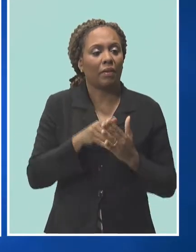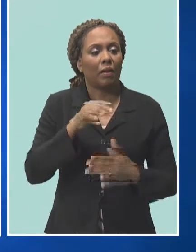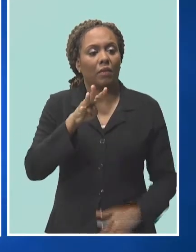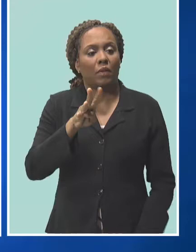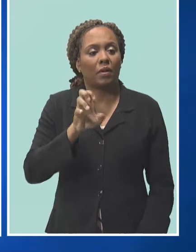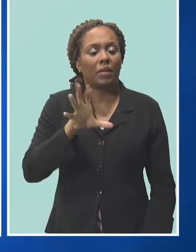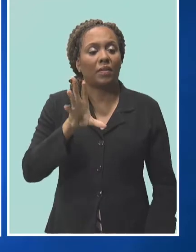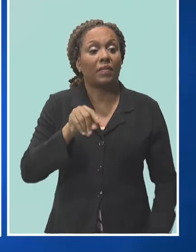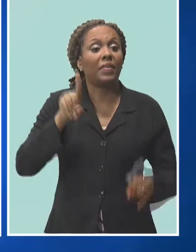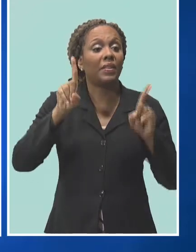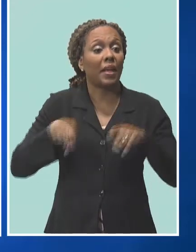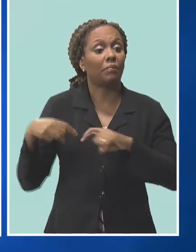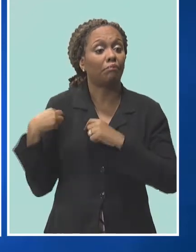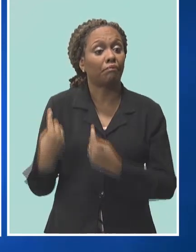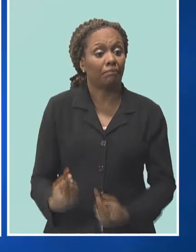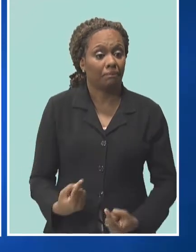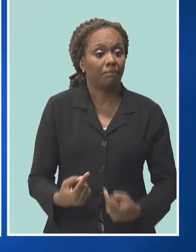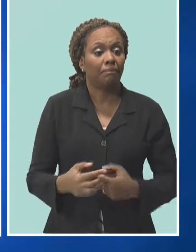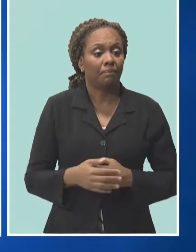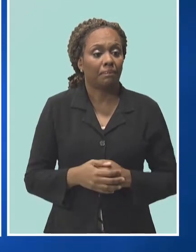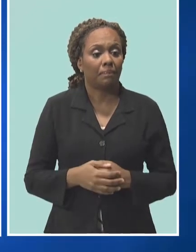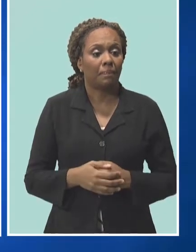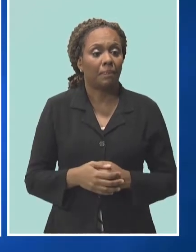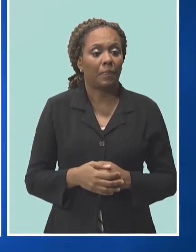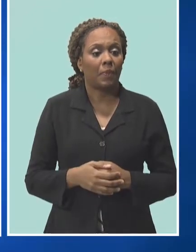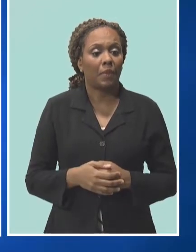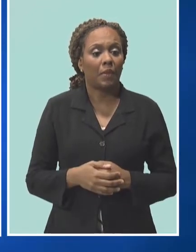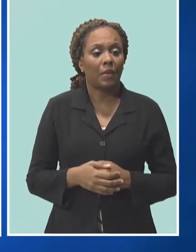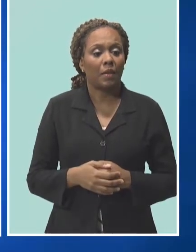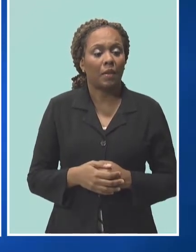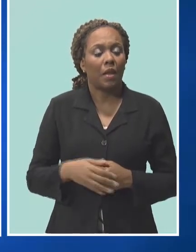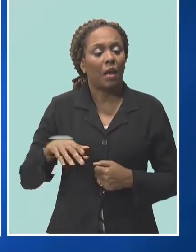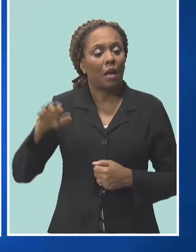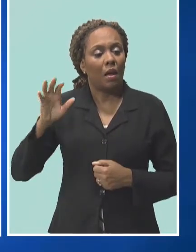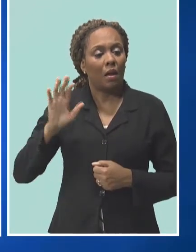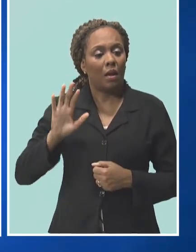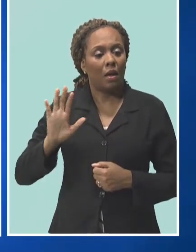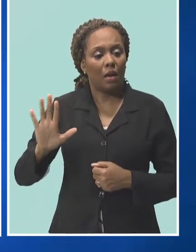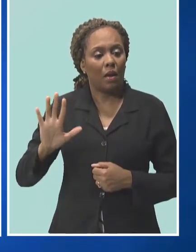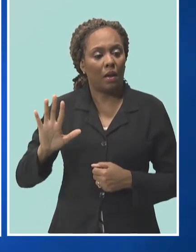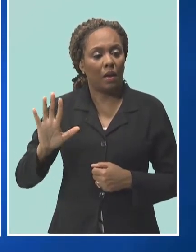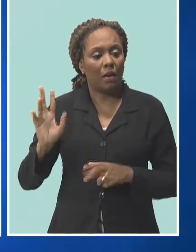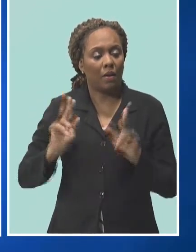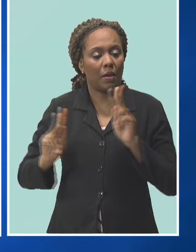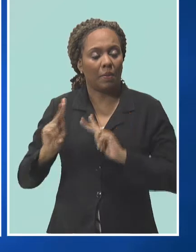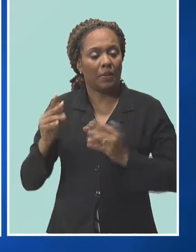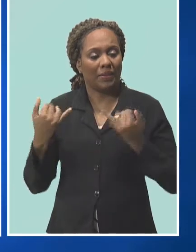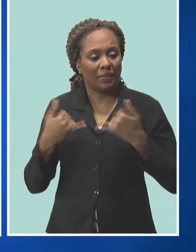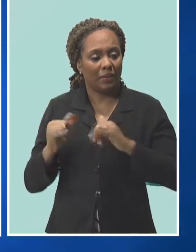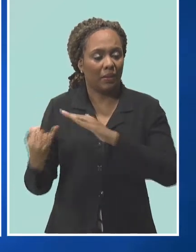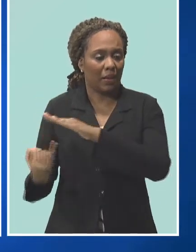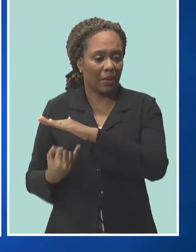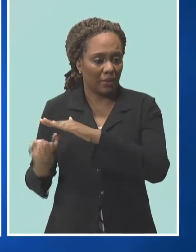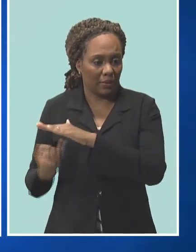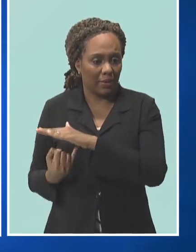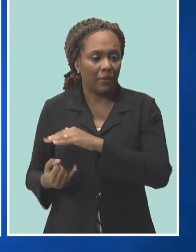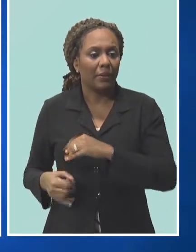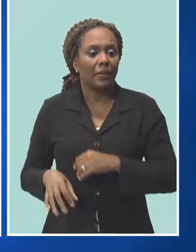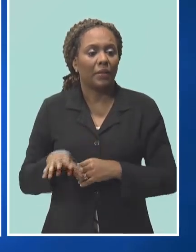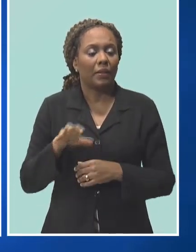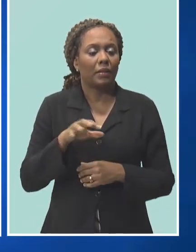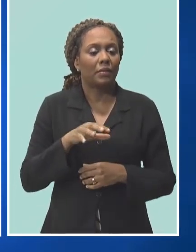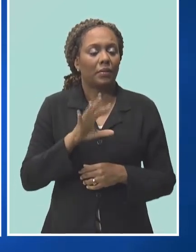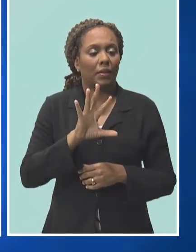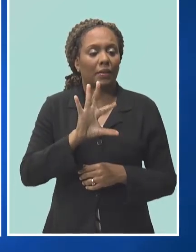7,450 the total number of tests conducted by the Best dos Santos Public Health Laboratory. The number of people still in isolation at